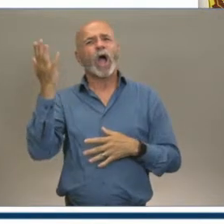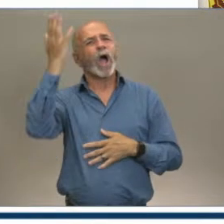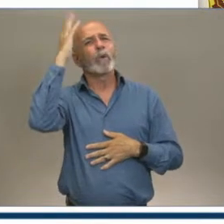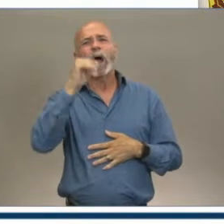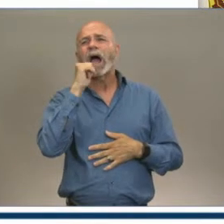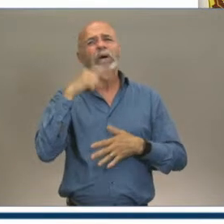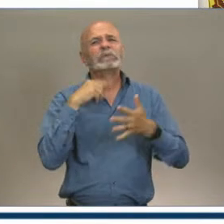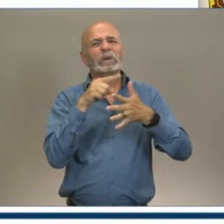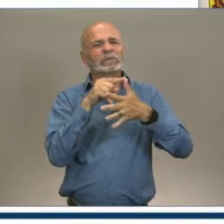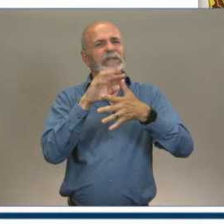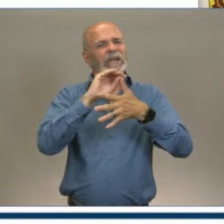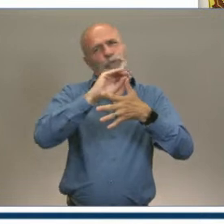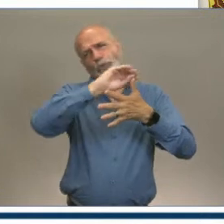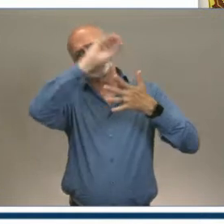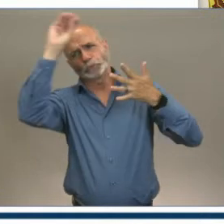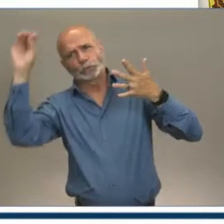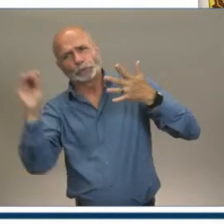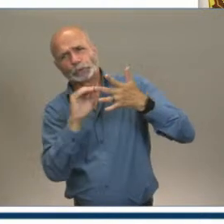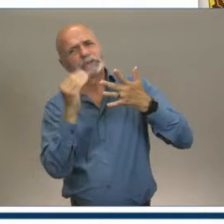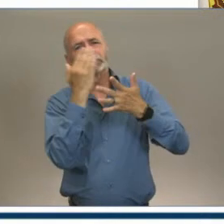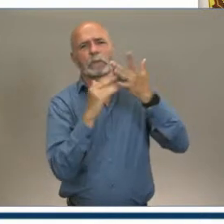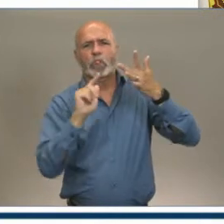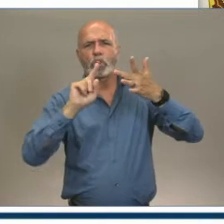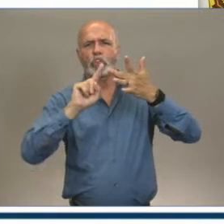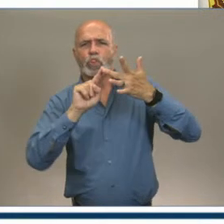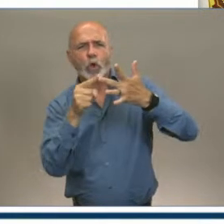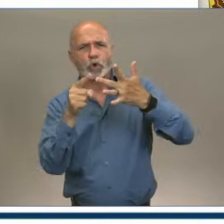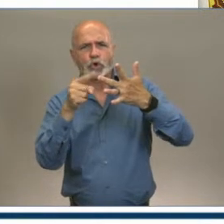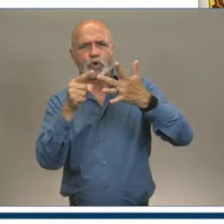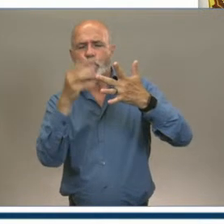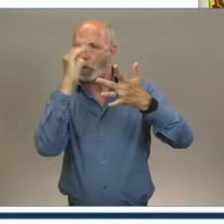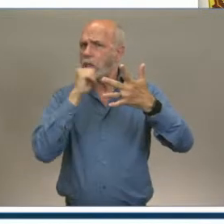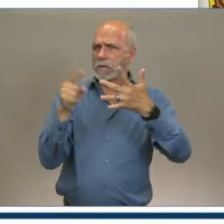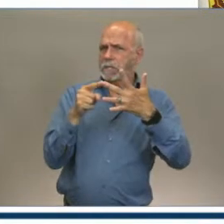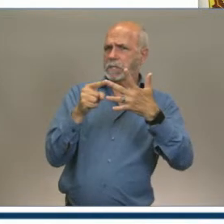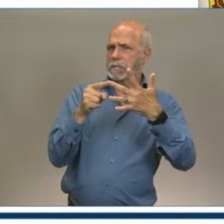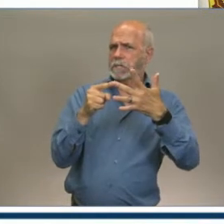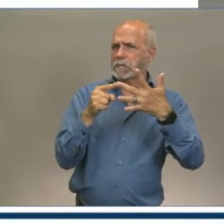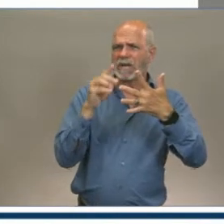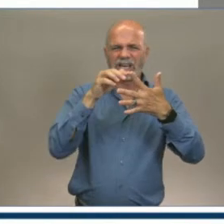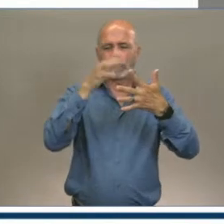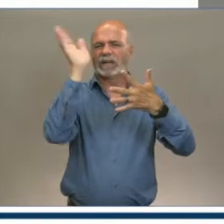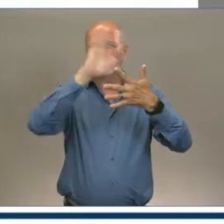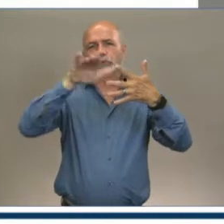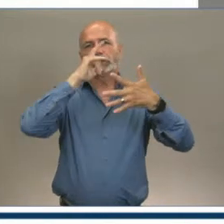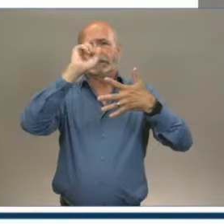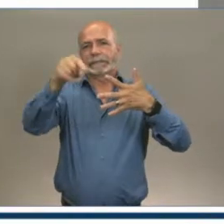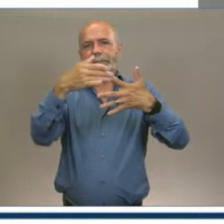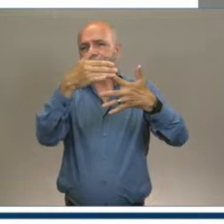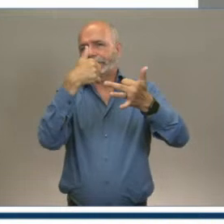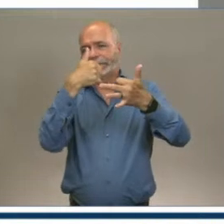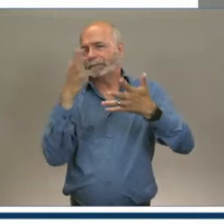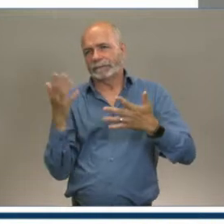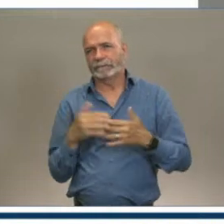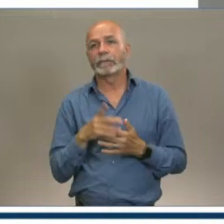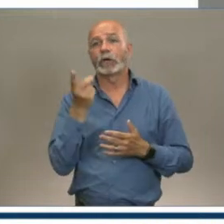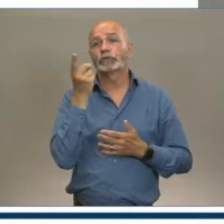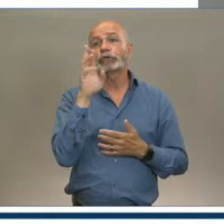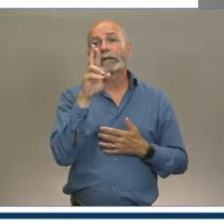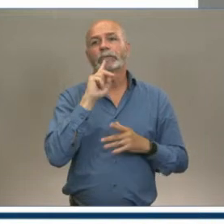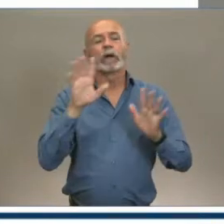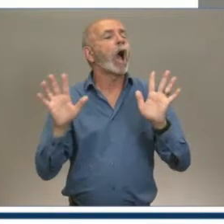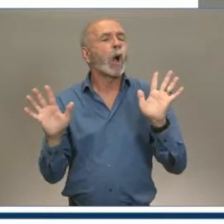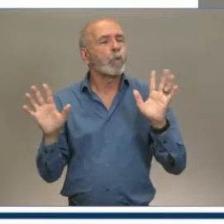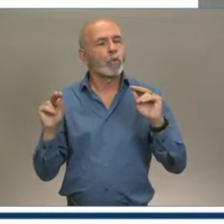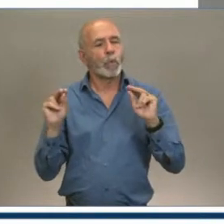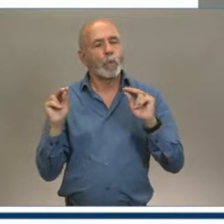now. I'd like to ask that. Yeah, go ahead. So each phase, the opening the border is one